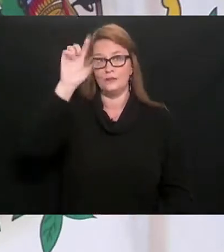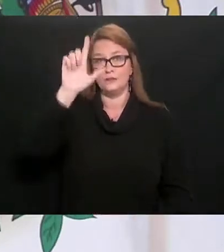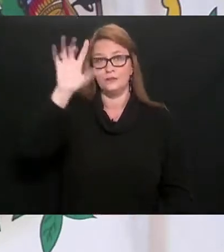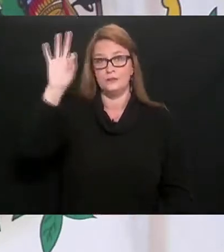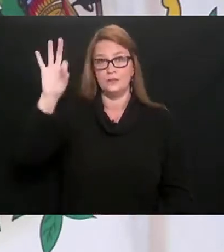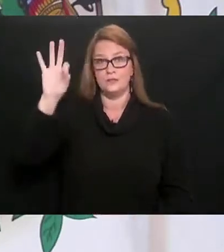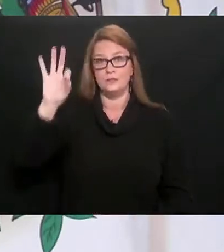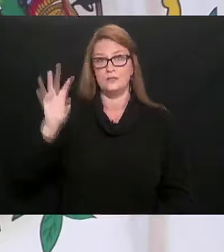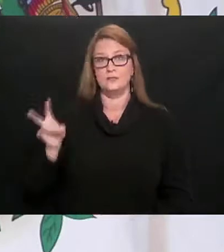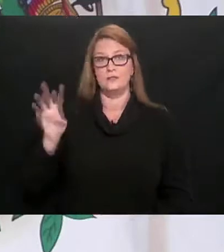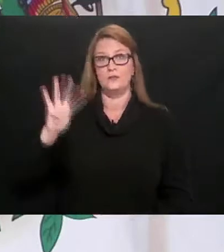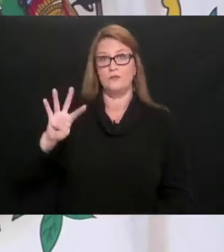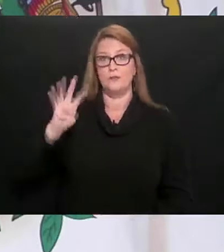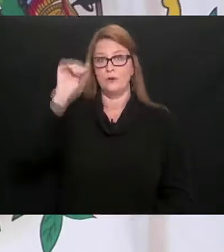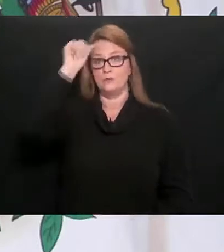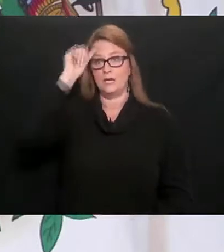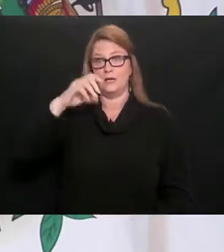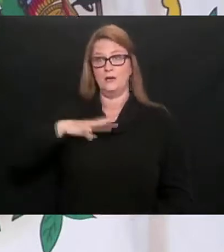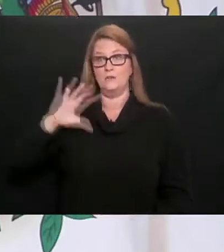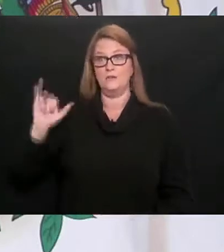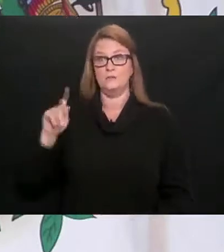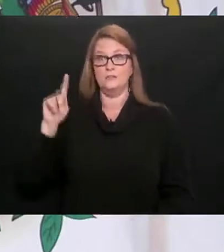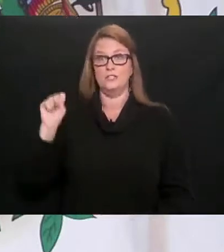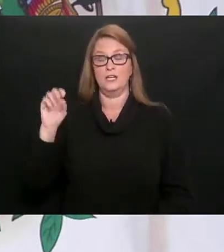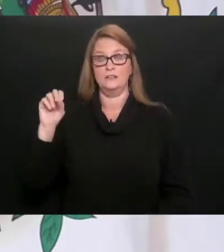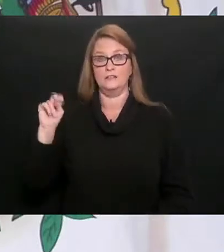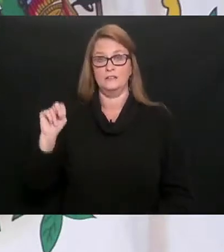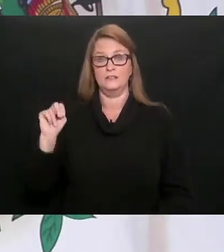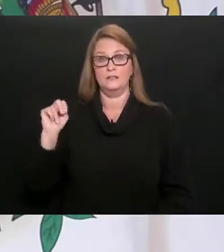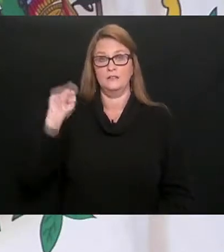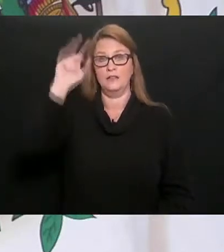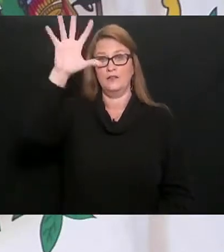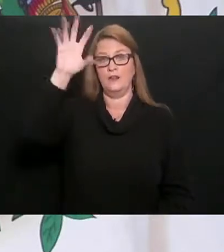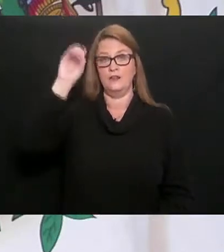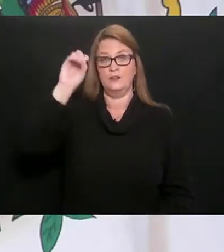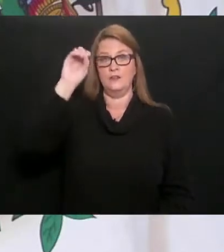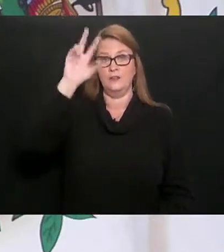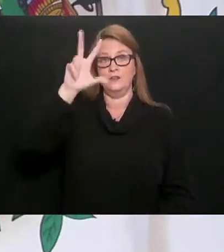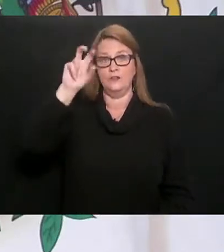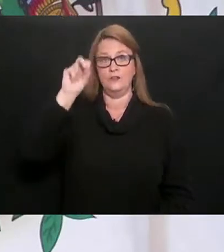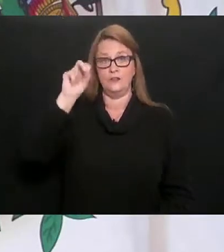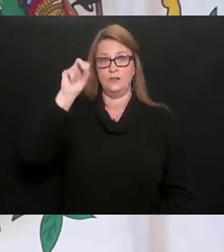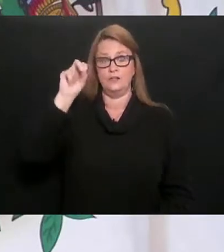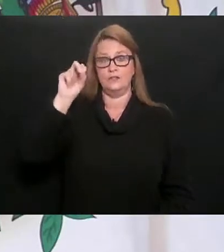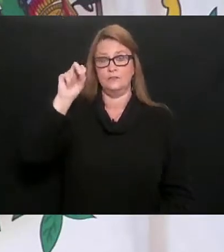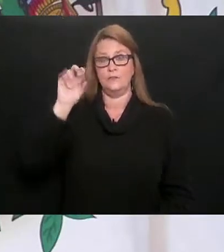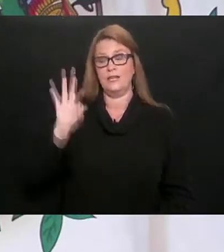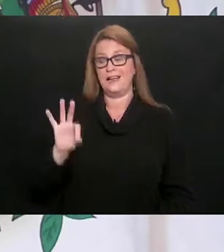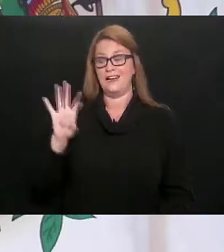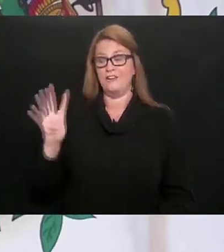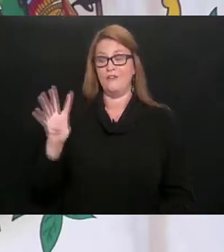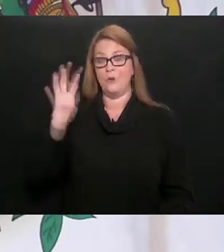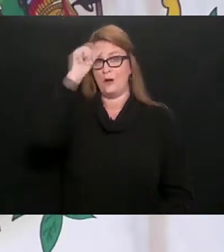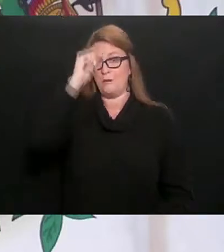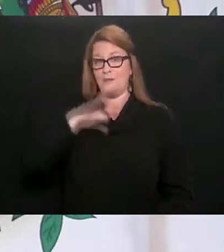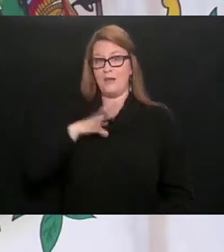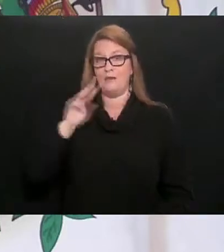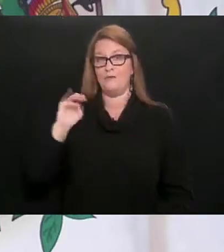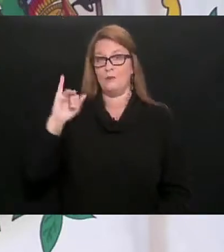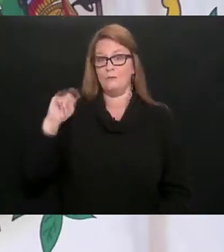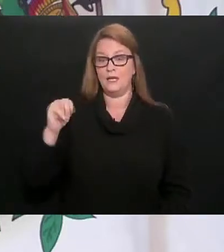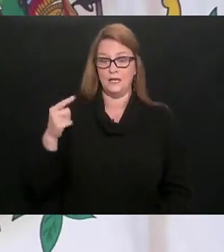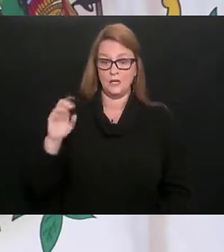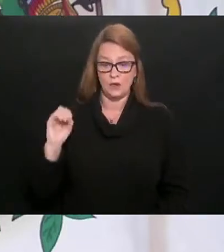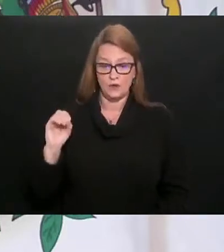death, a 74-year-old male from Jackson County. The 5,030th death, a 94-year-old male from Mingo County.